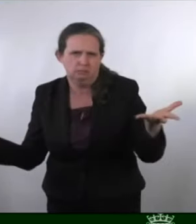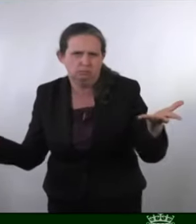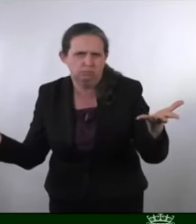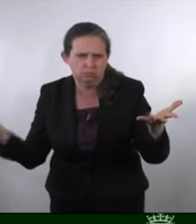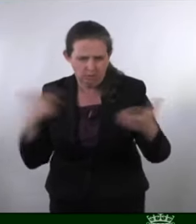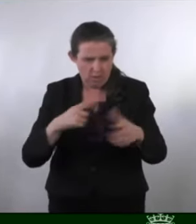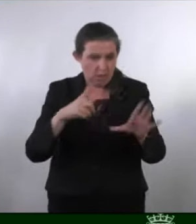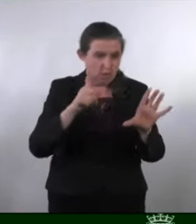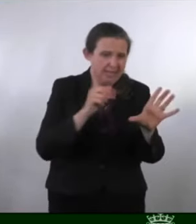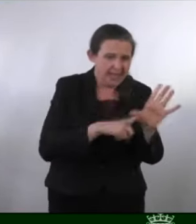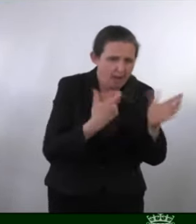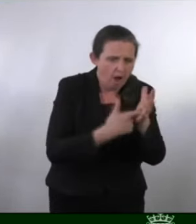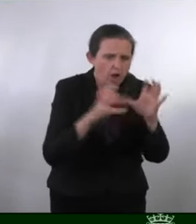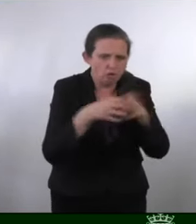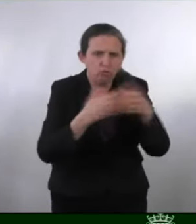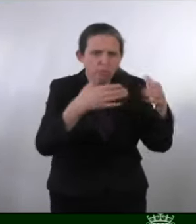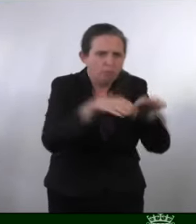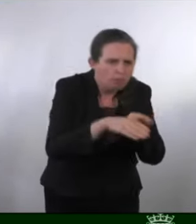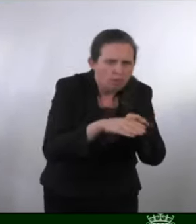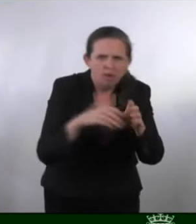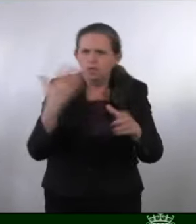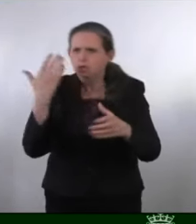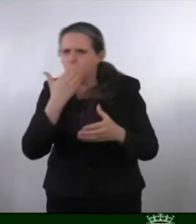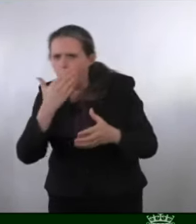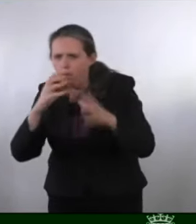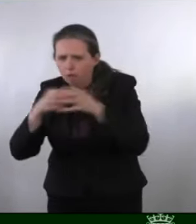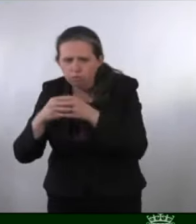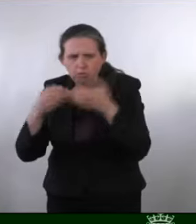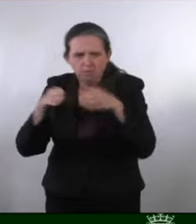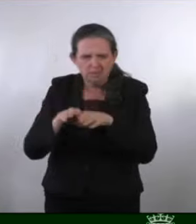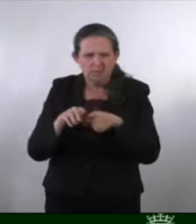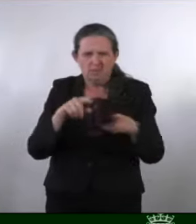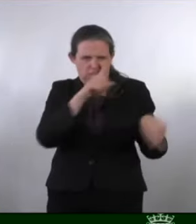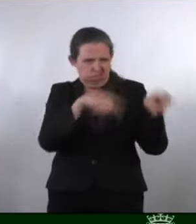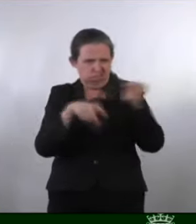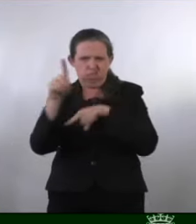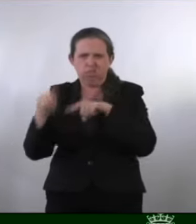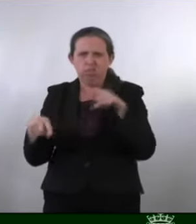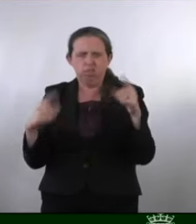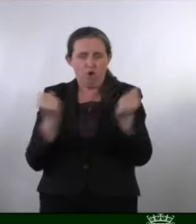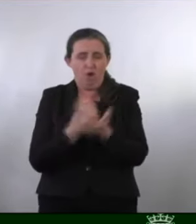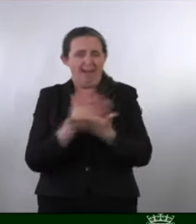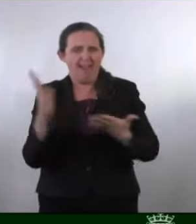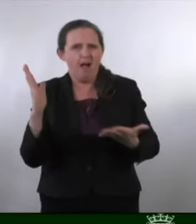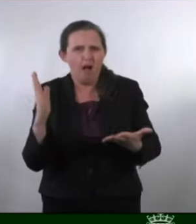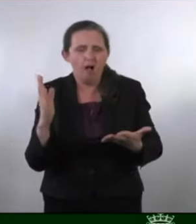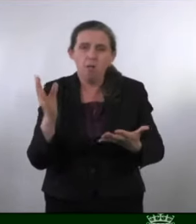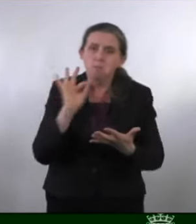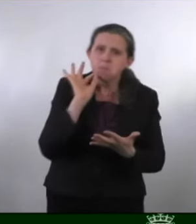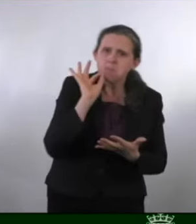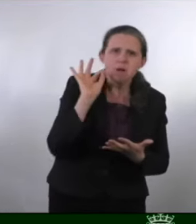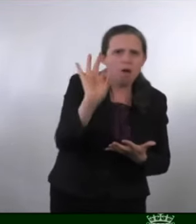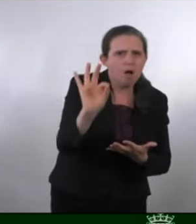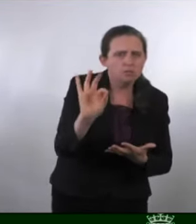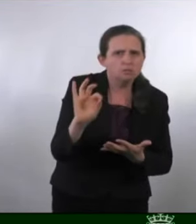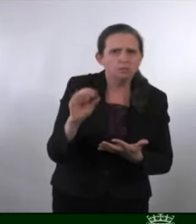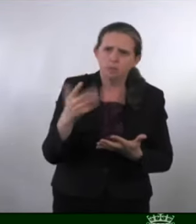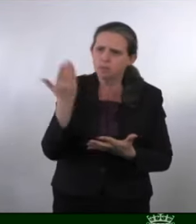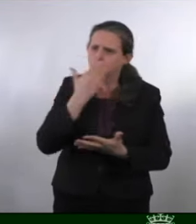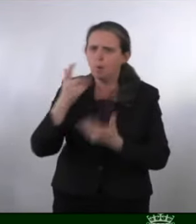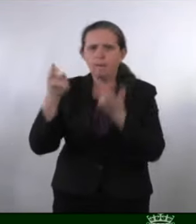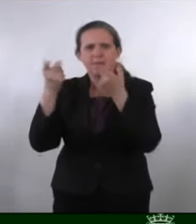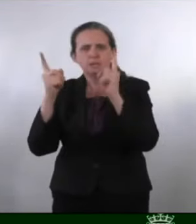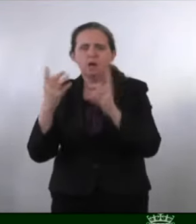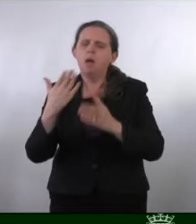down because of their fear about infection. I wonder if my right honourable friend or his schools minister would be prepared to deal again with some of the guidance